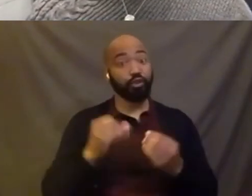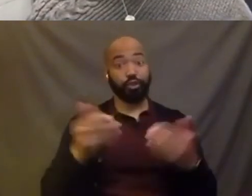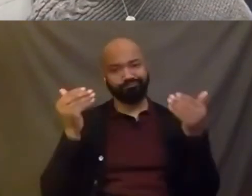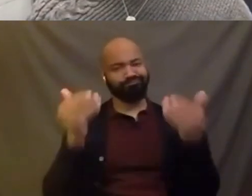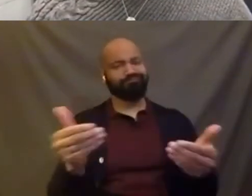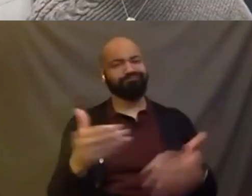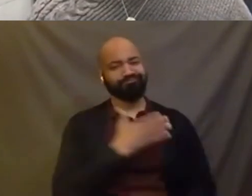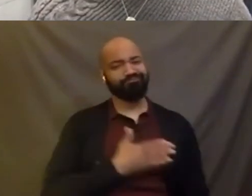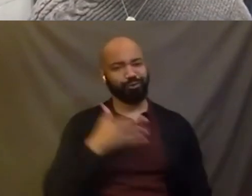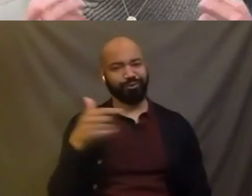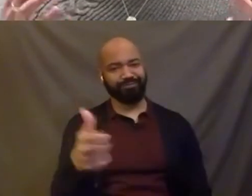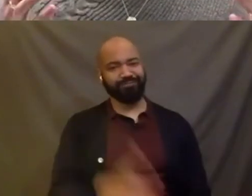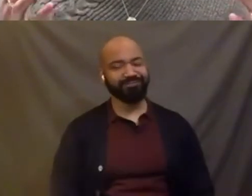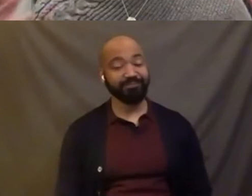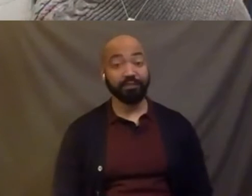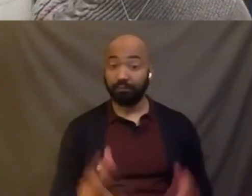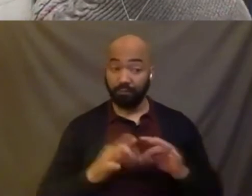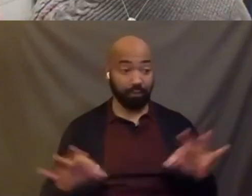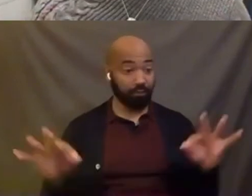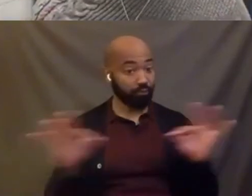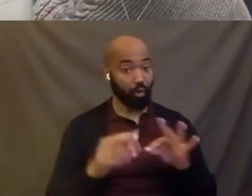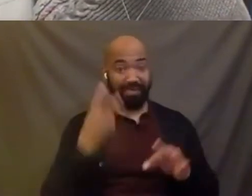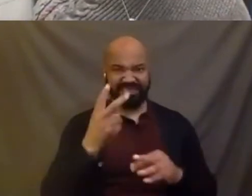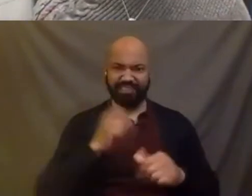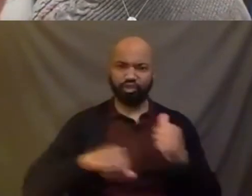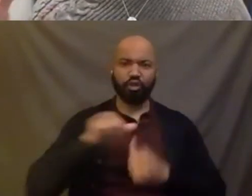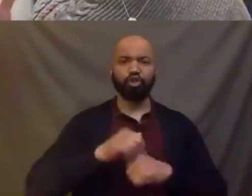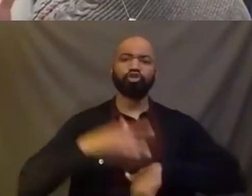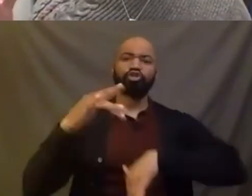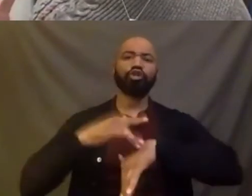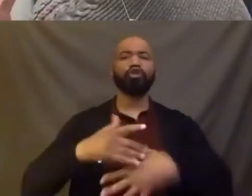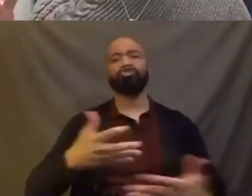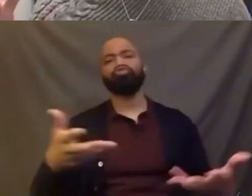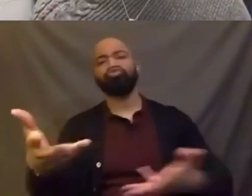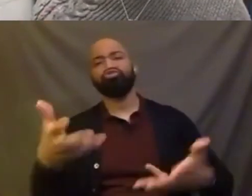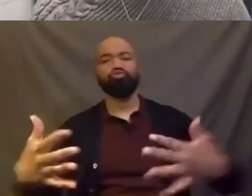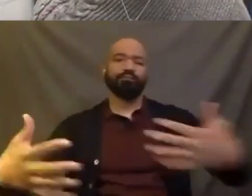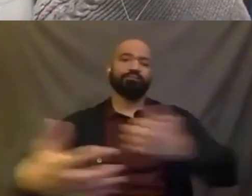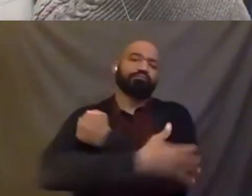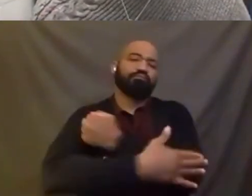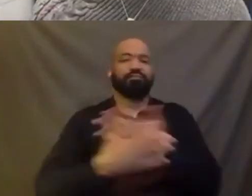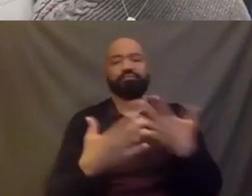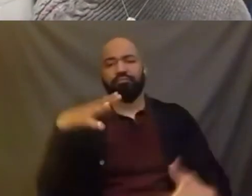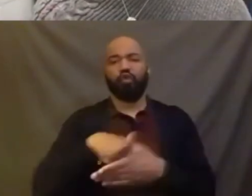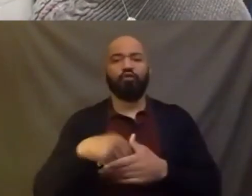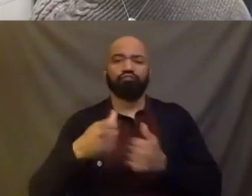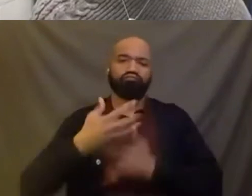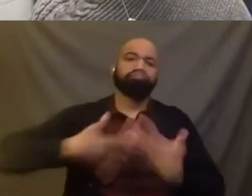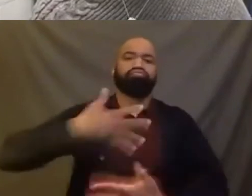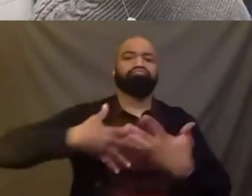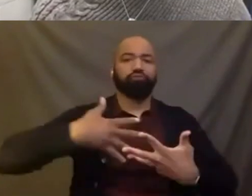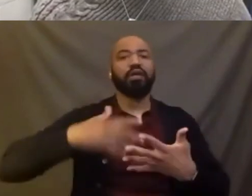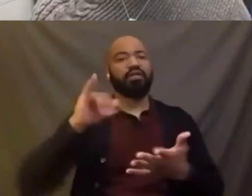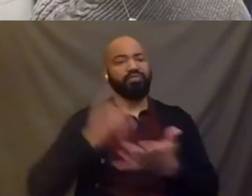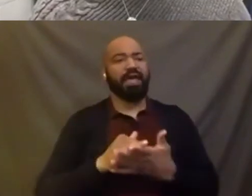I think it's so important to see each other, to touch each other, and to engage in activity that really is life-giving.